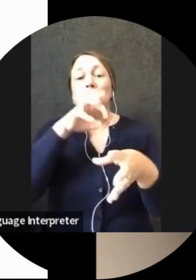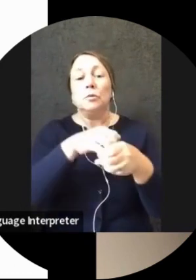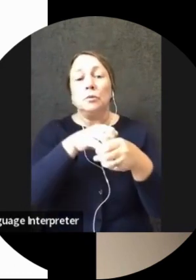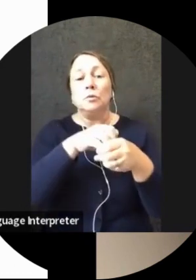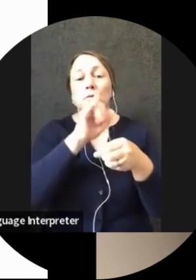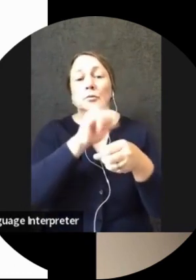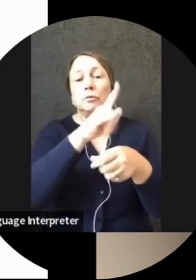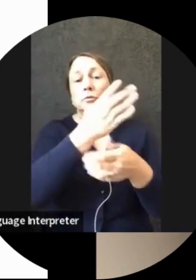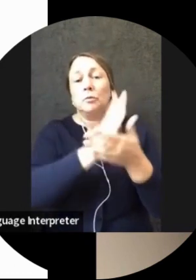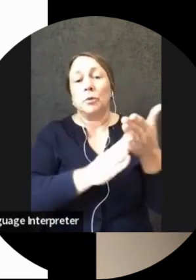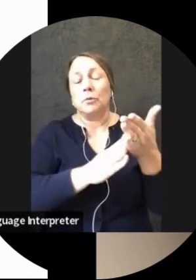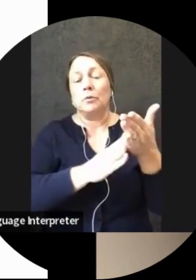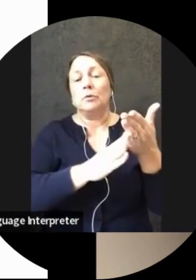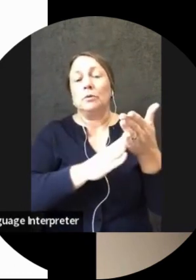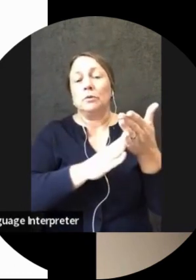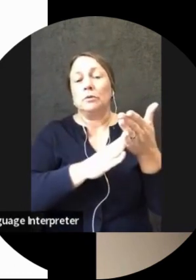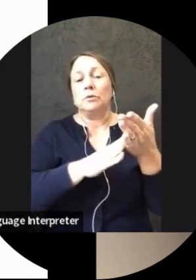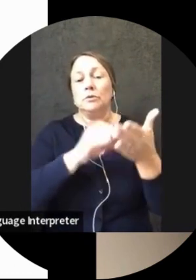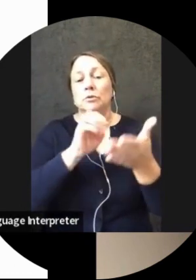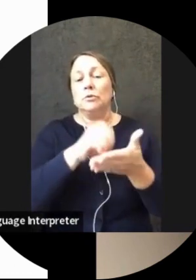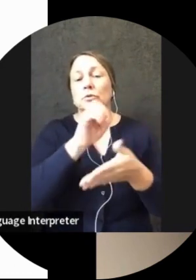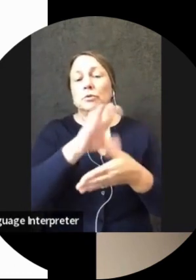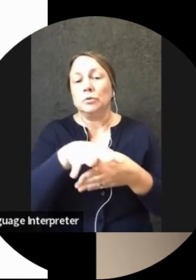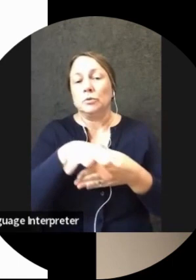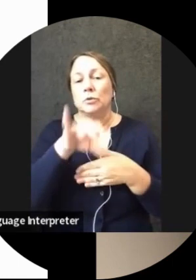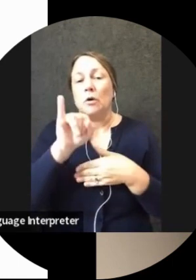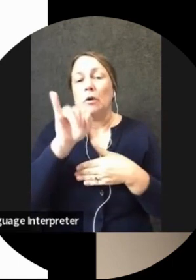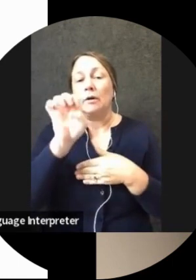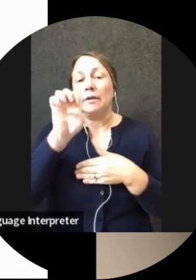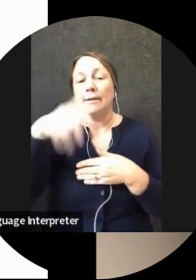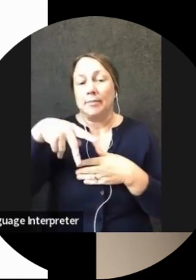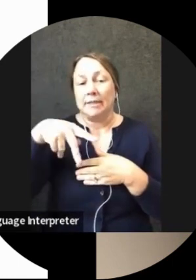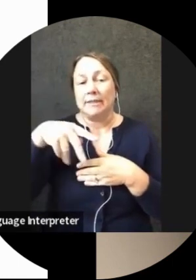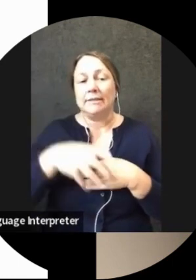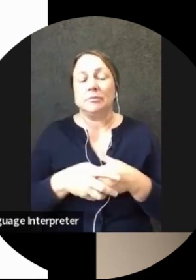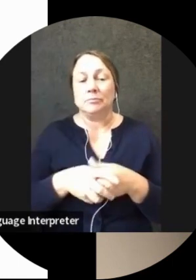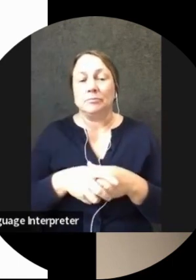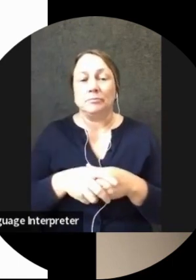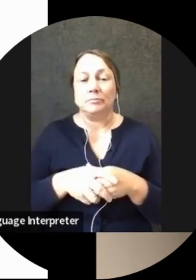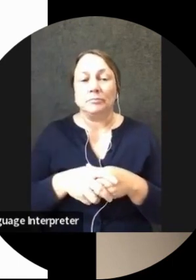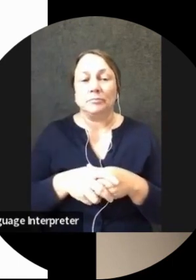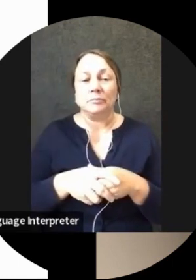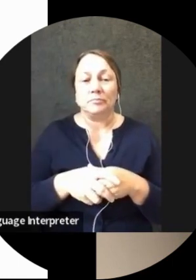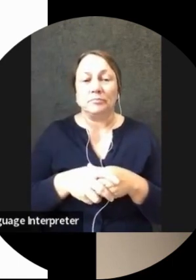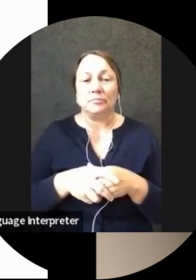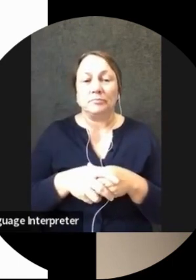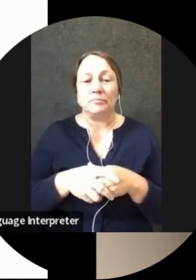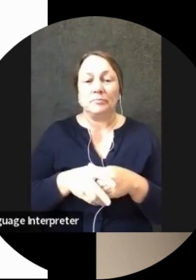And this is part of a student's IEP.